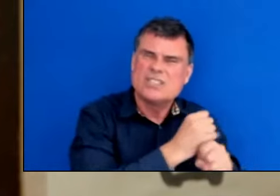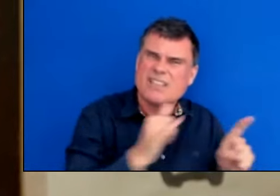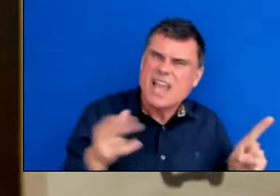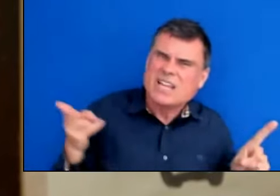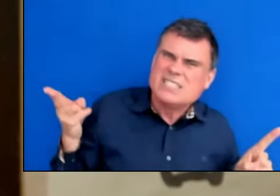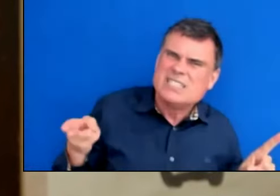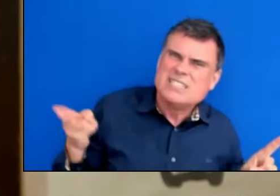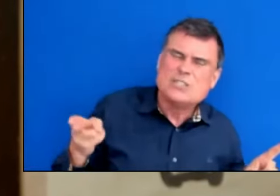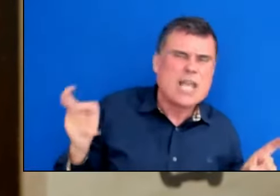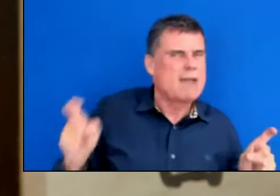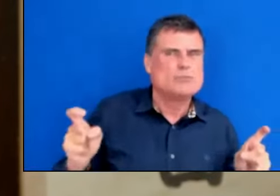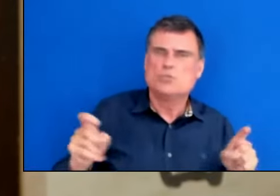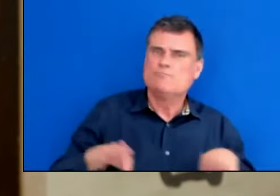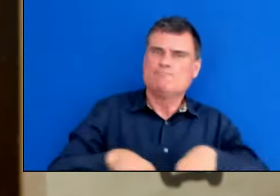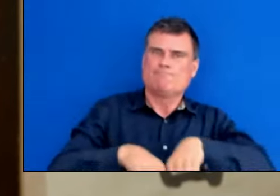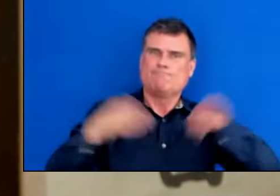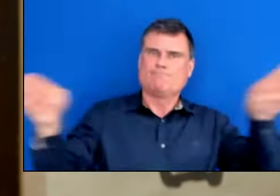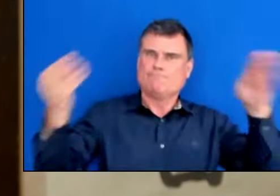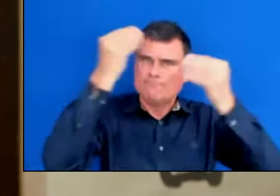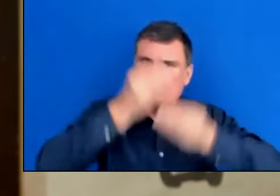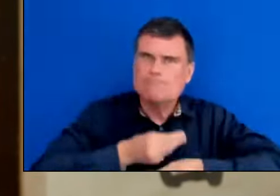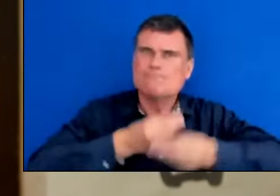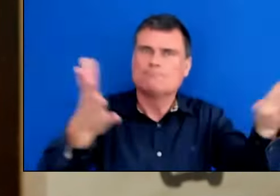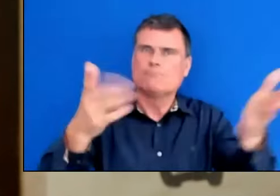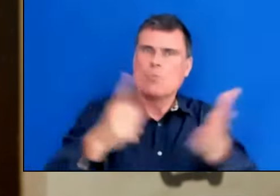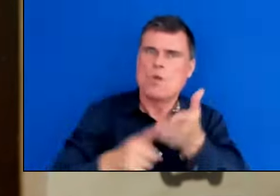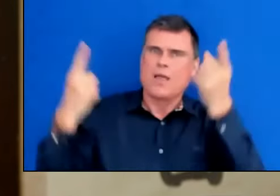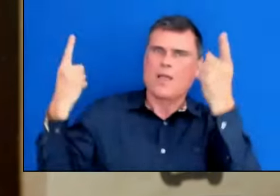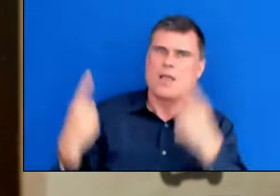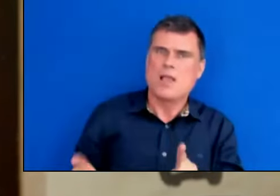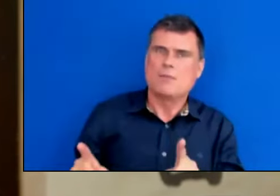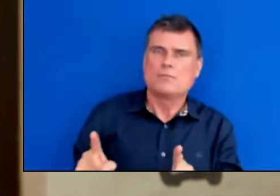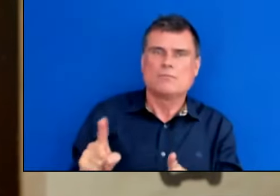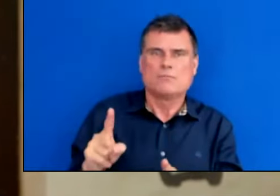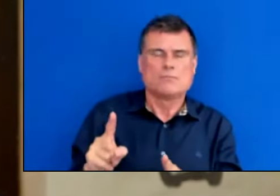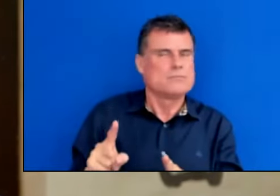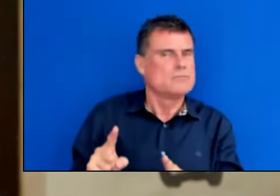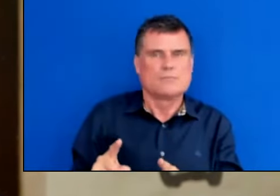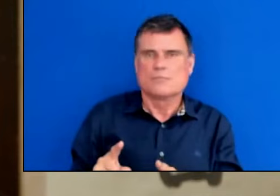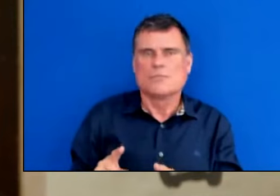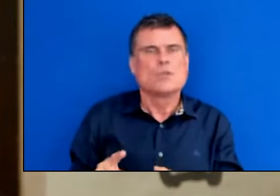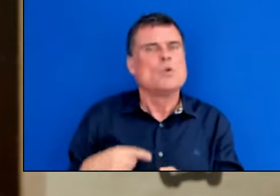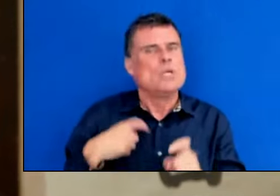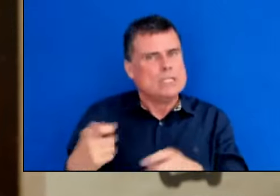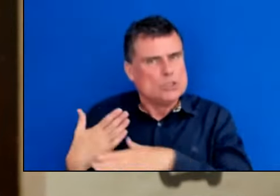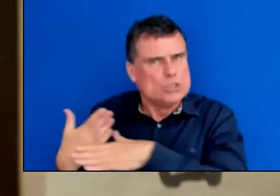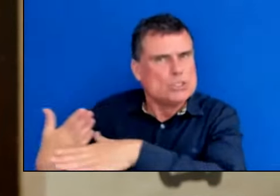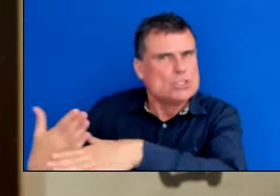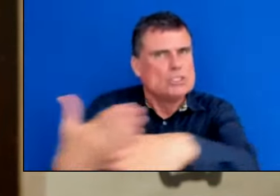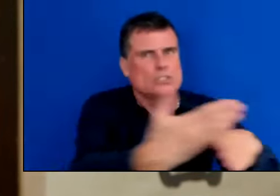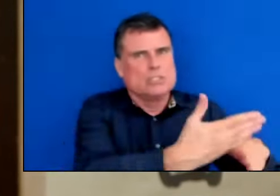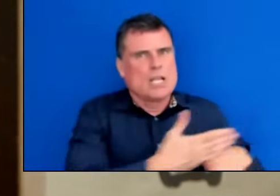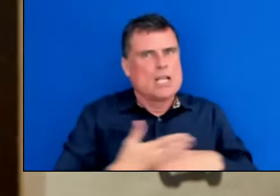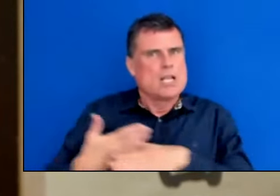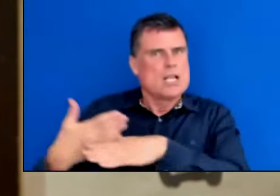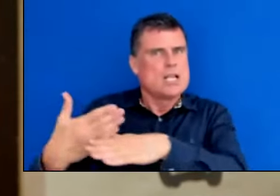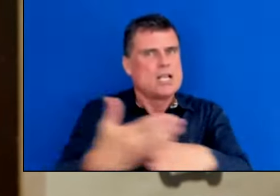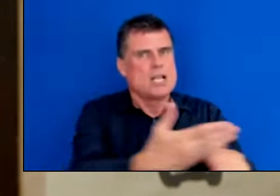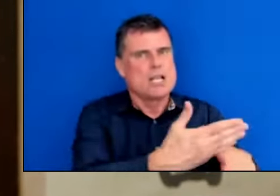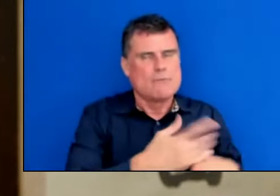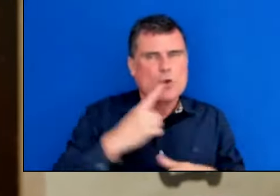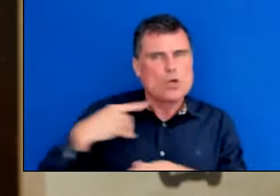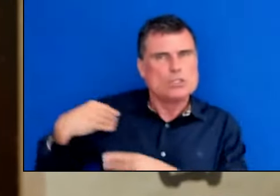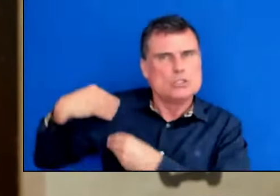remained. This is a history that we have to not just tell on anniversaries, but has to be instinctive to all of us in